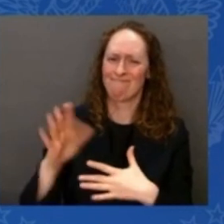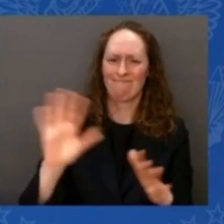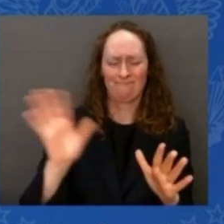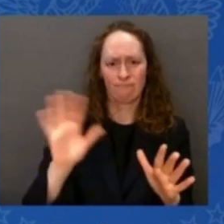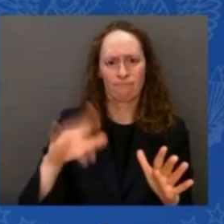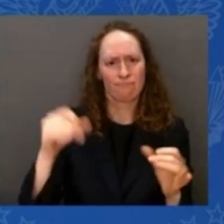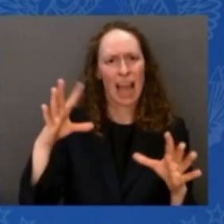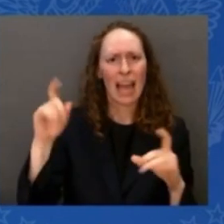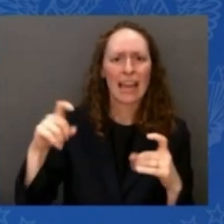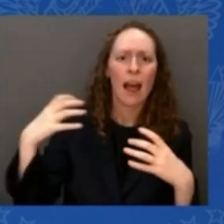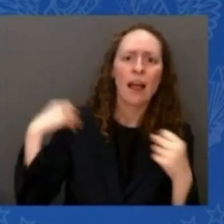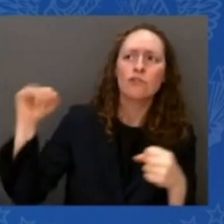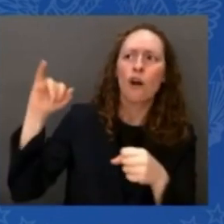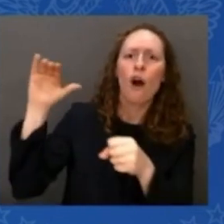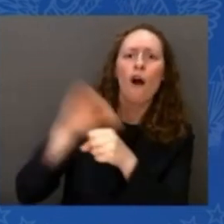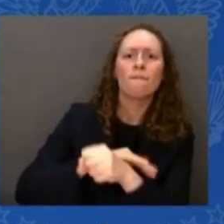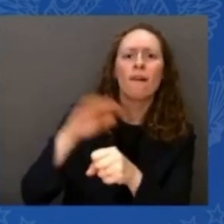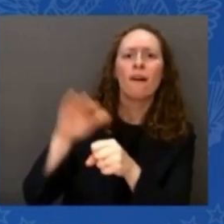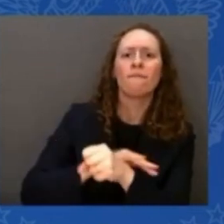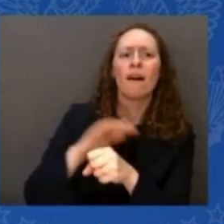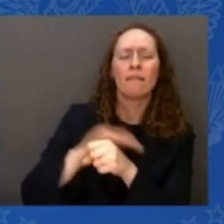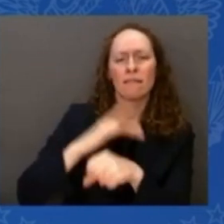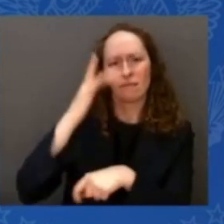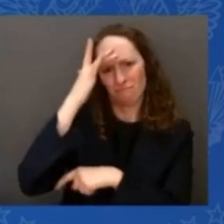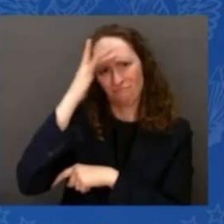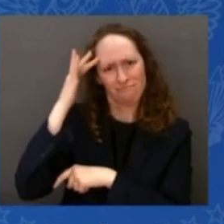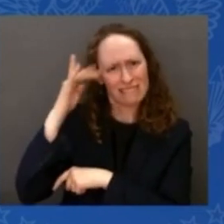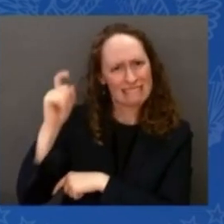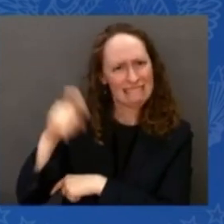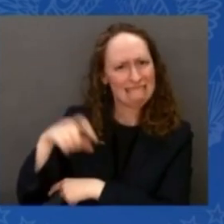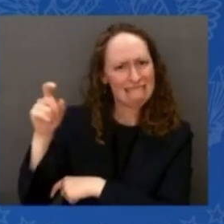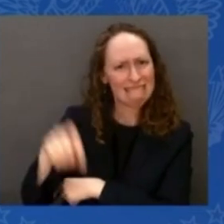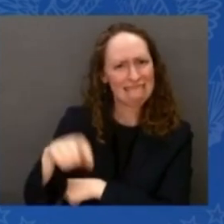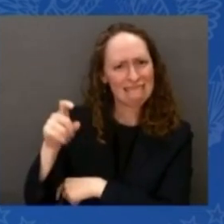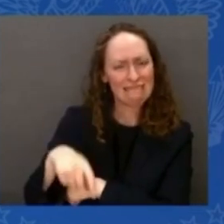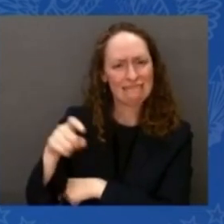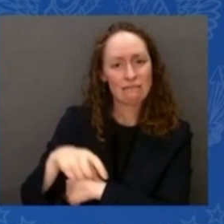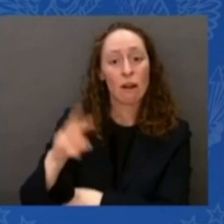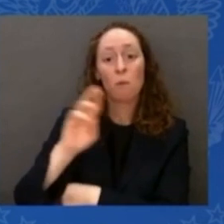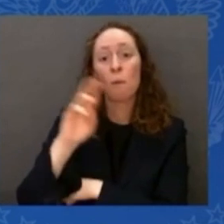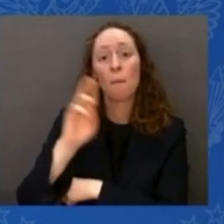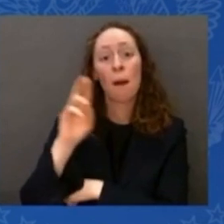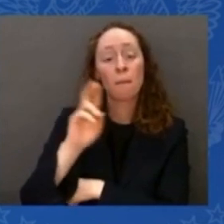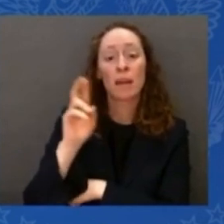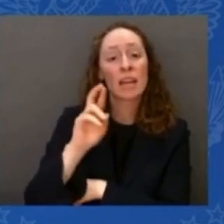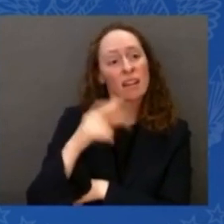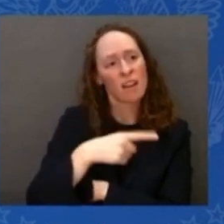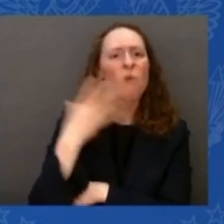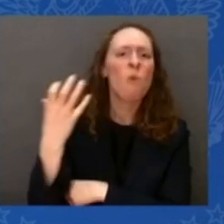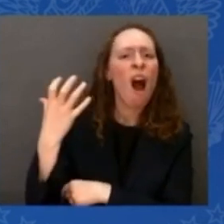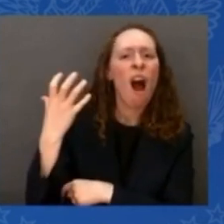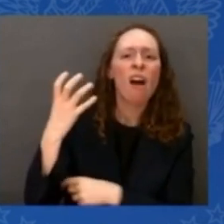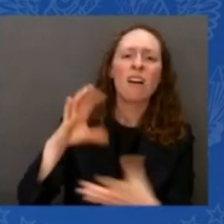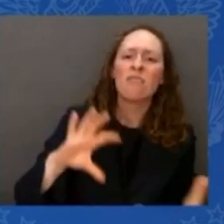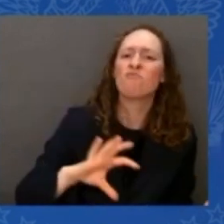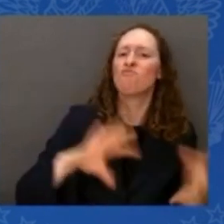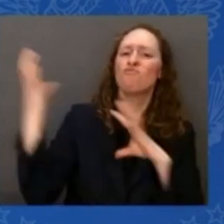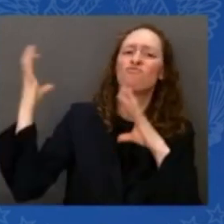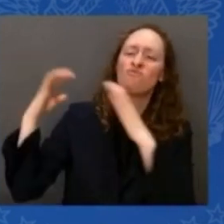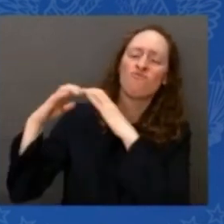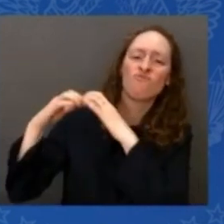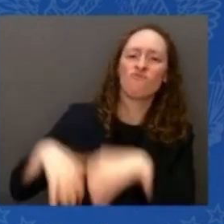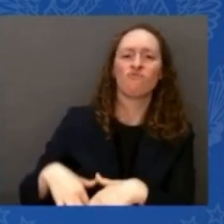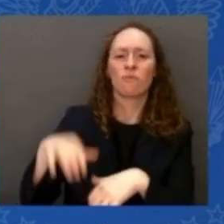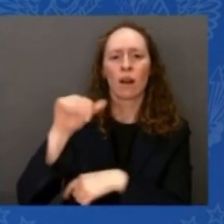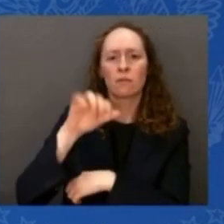millions of Americans? Republicans have been trying to undo the Affordable Care Act since it passed 13 years ago.